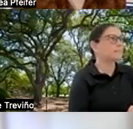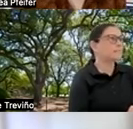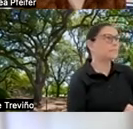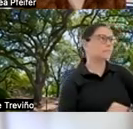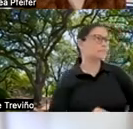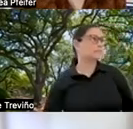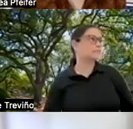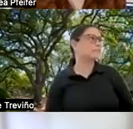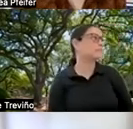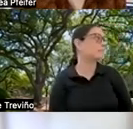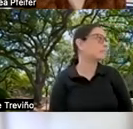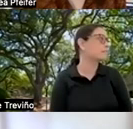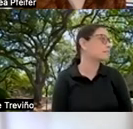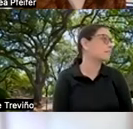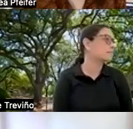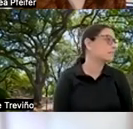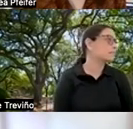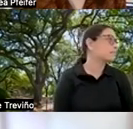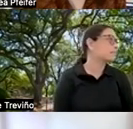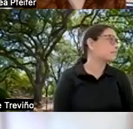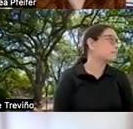Okay. Yeah, for sure.